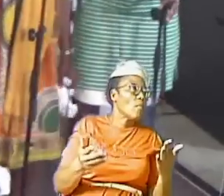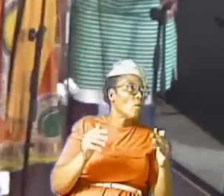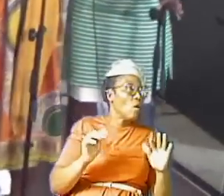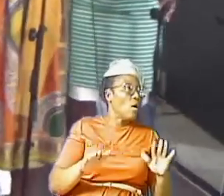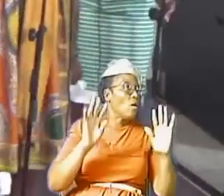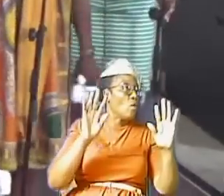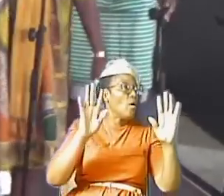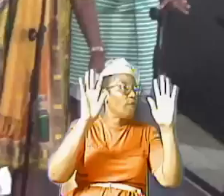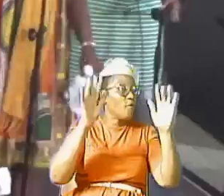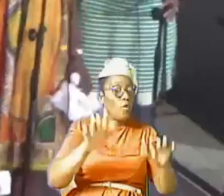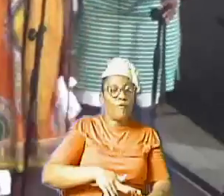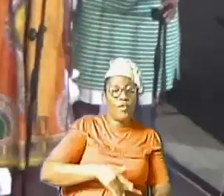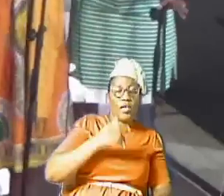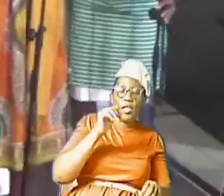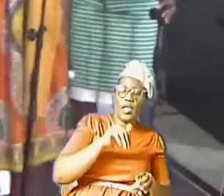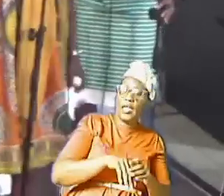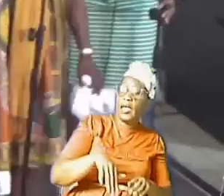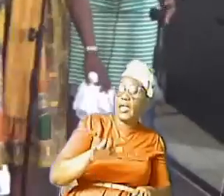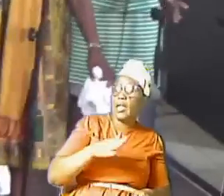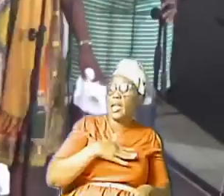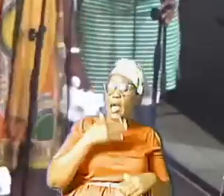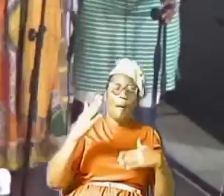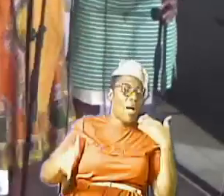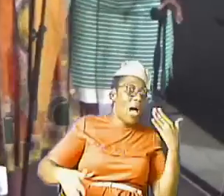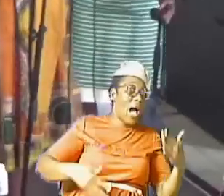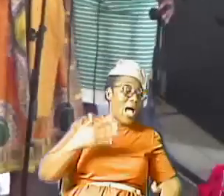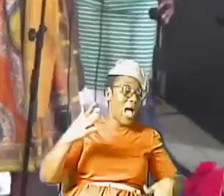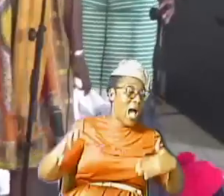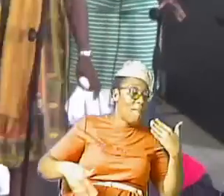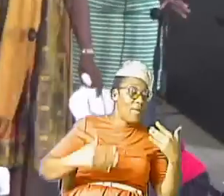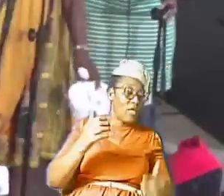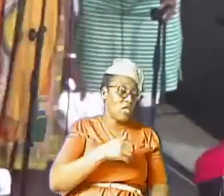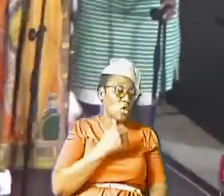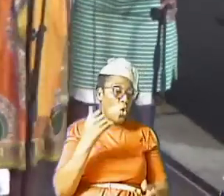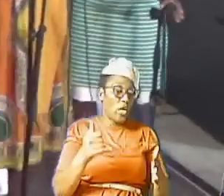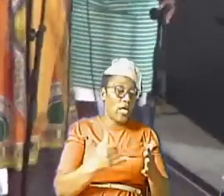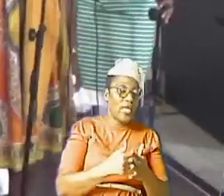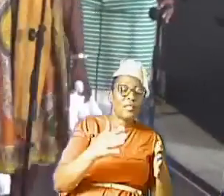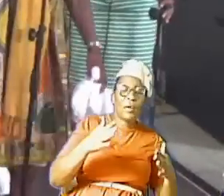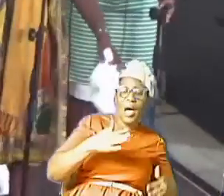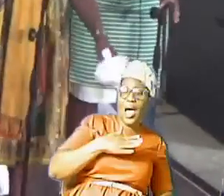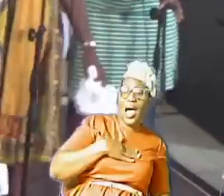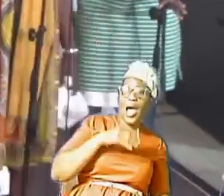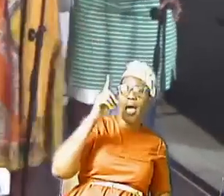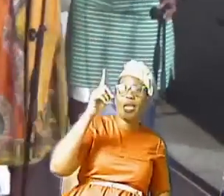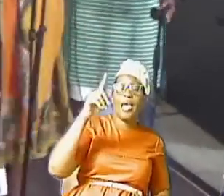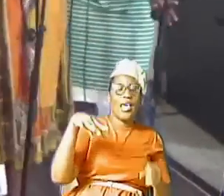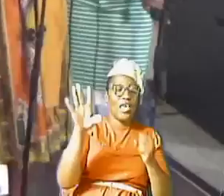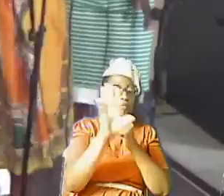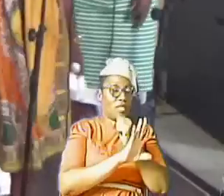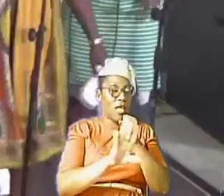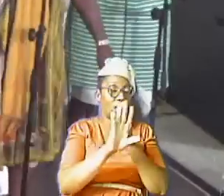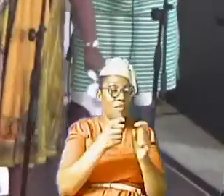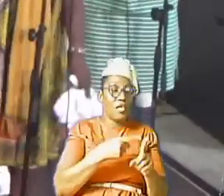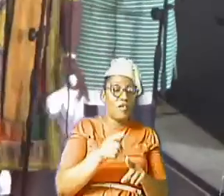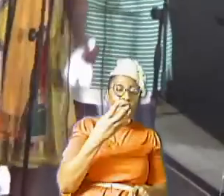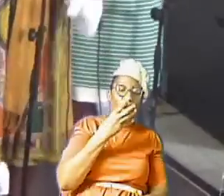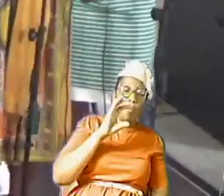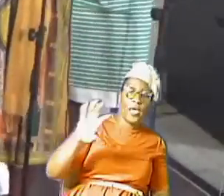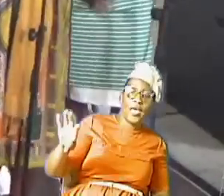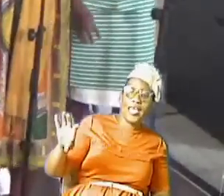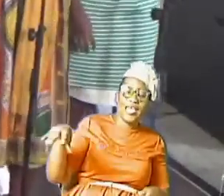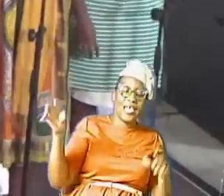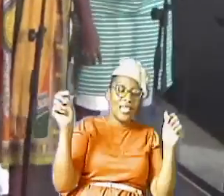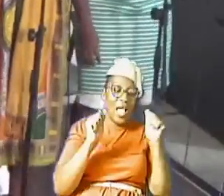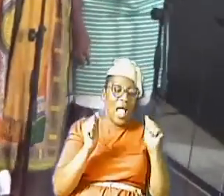together. I mean, what a wonderful feeling in my happy soul. He's mine. He's